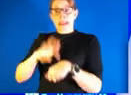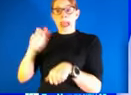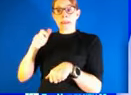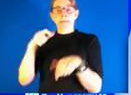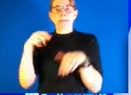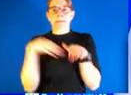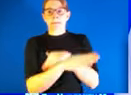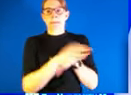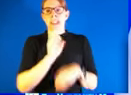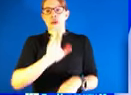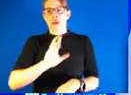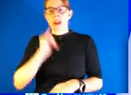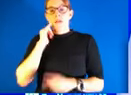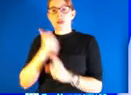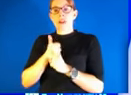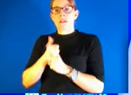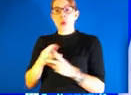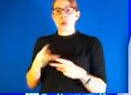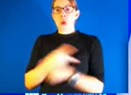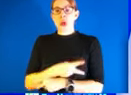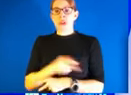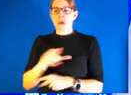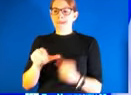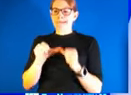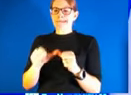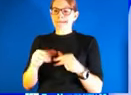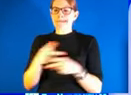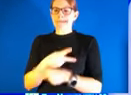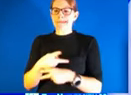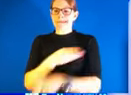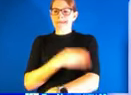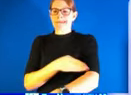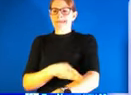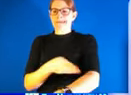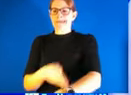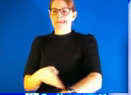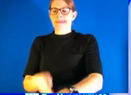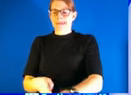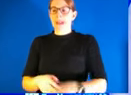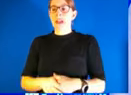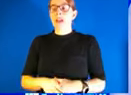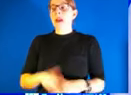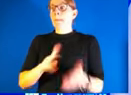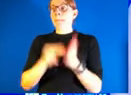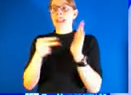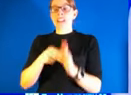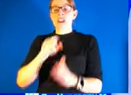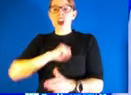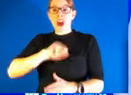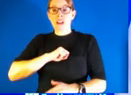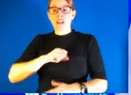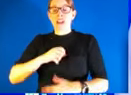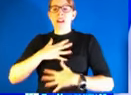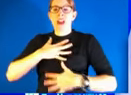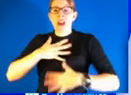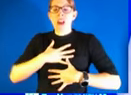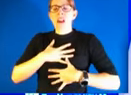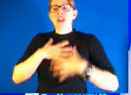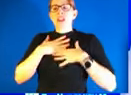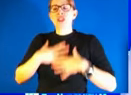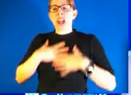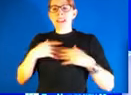If you are having worsening or progression of symptoms, worsening cough or shortness of breath or chest pain, things of that nature,